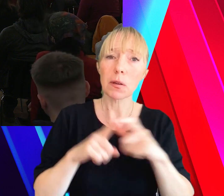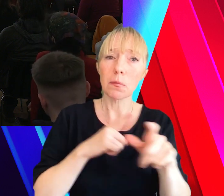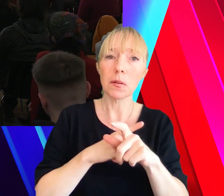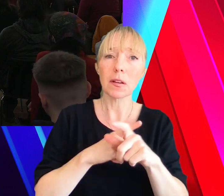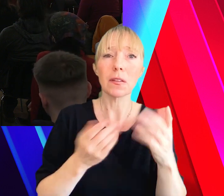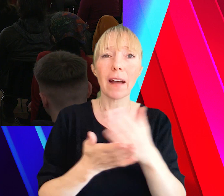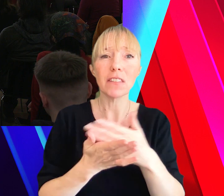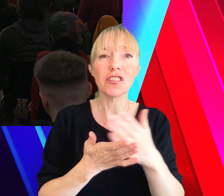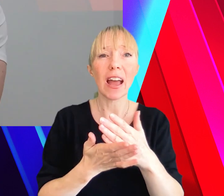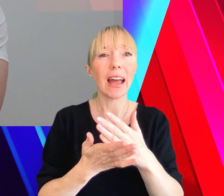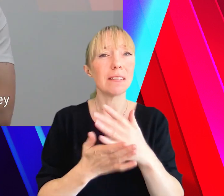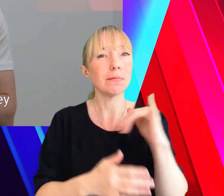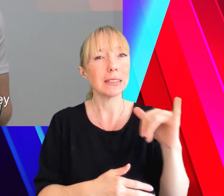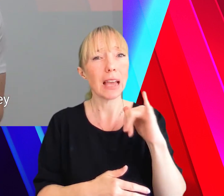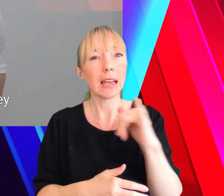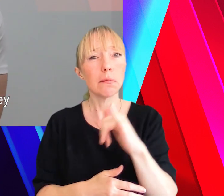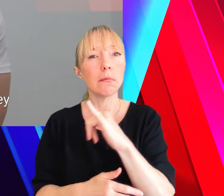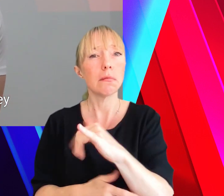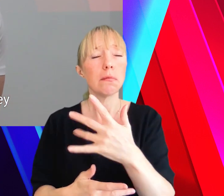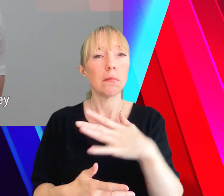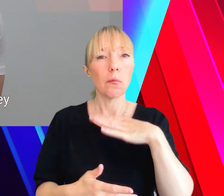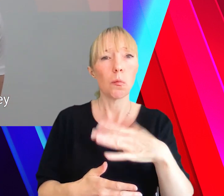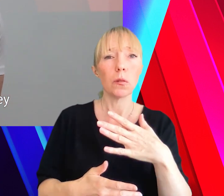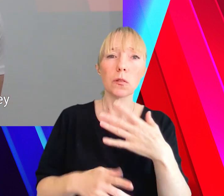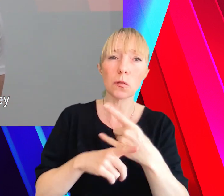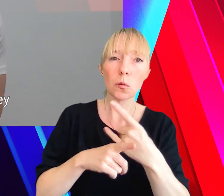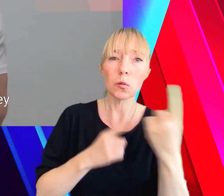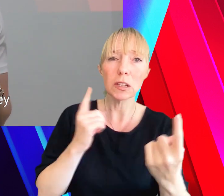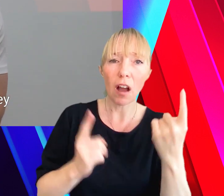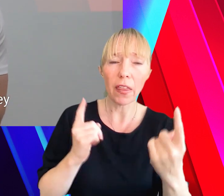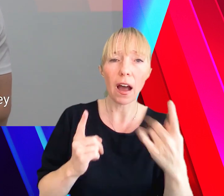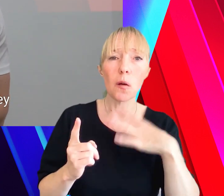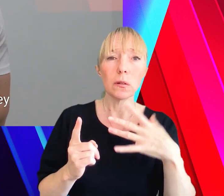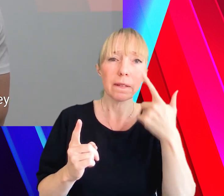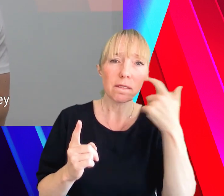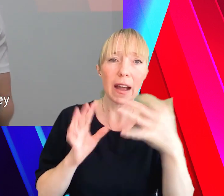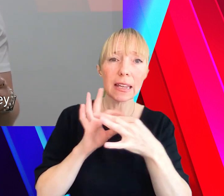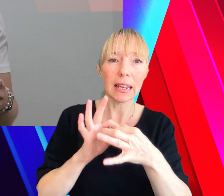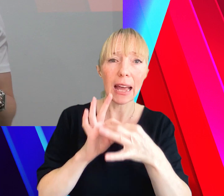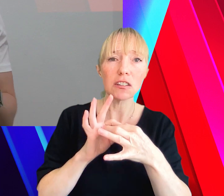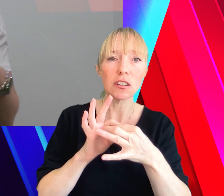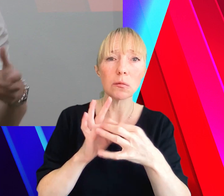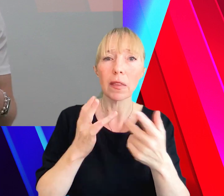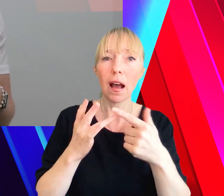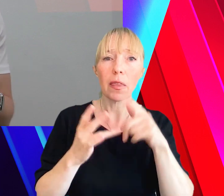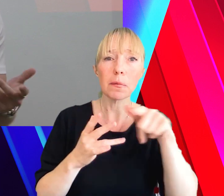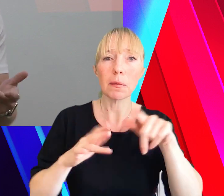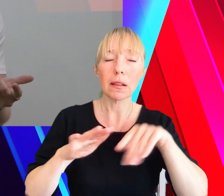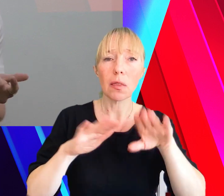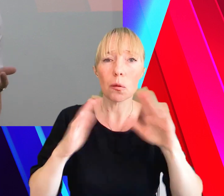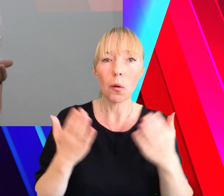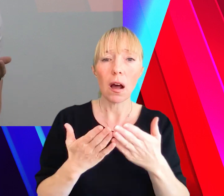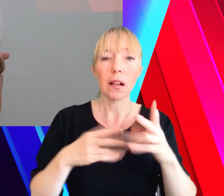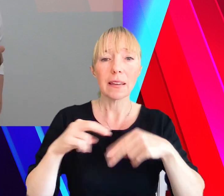really communities because they have this shared likeness, and they're like want to talk to each other, and they want to find connection with